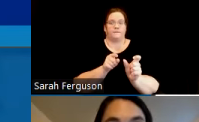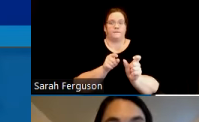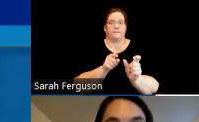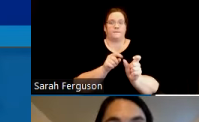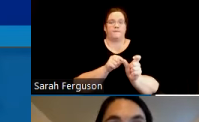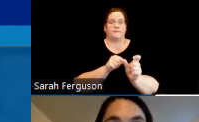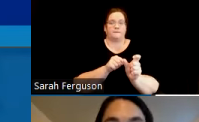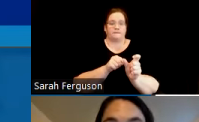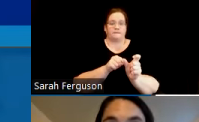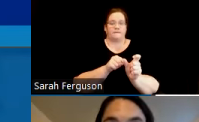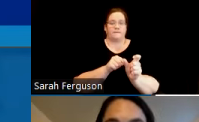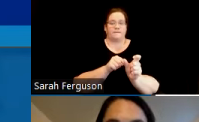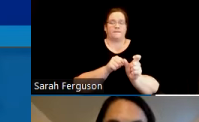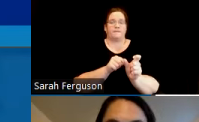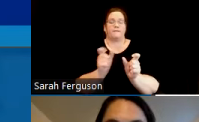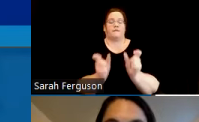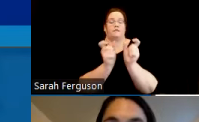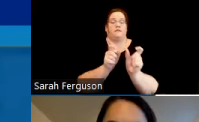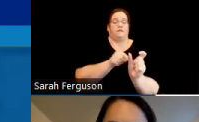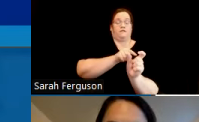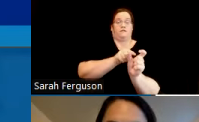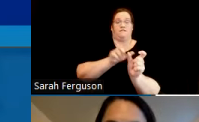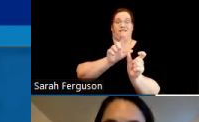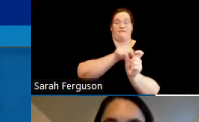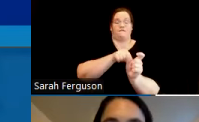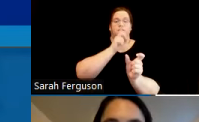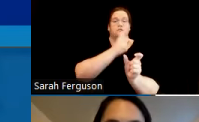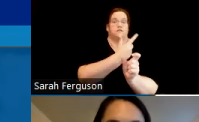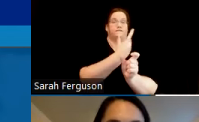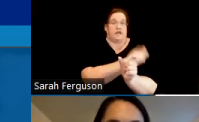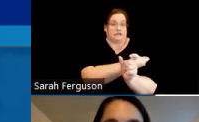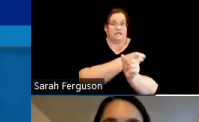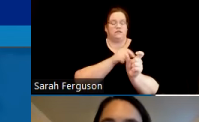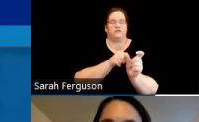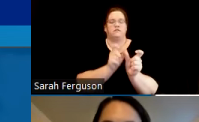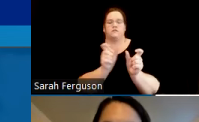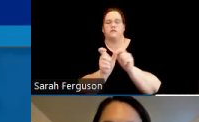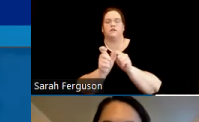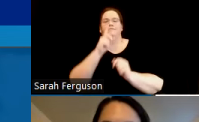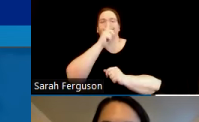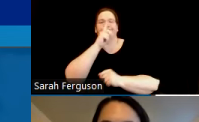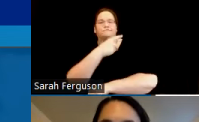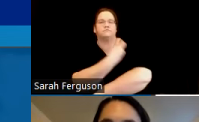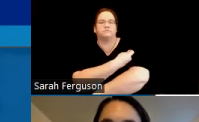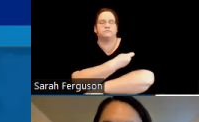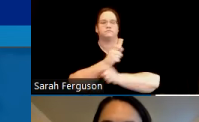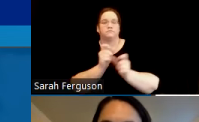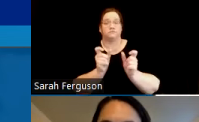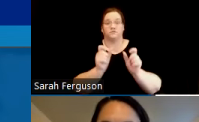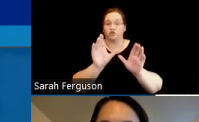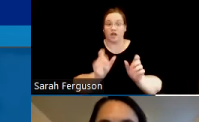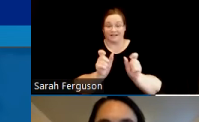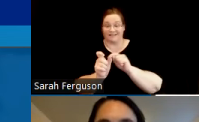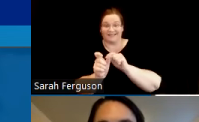side effects from the placebo are on the right. I think these charts are great when we see that actually people in the placebo